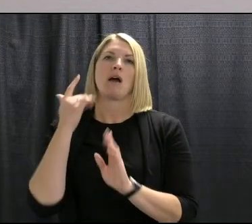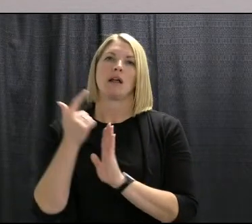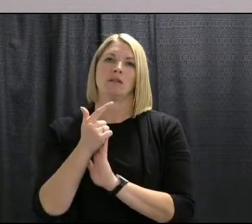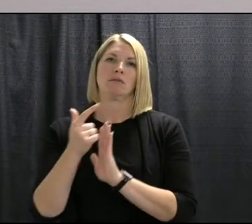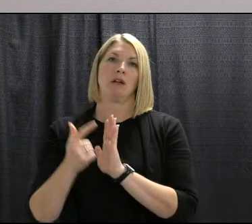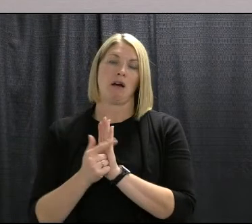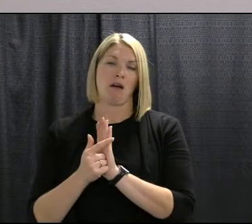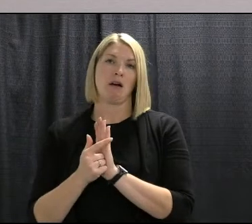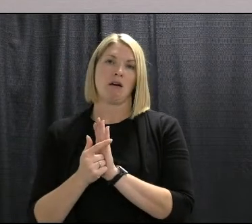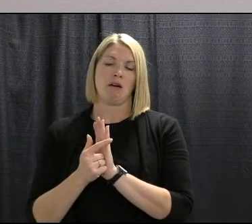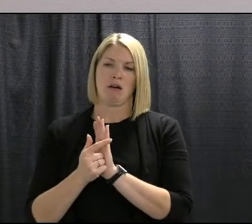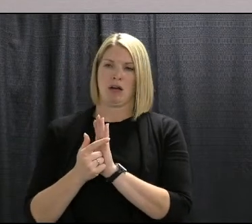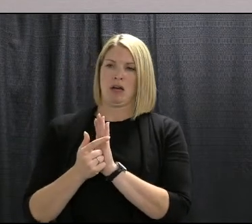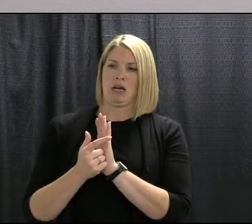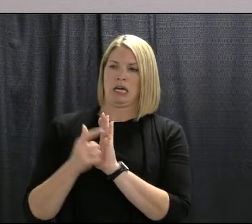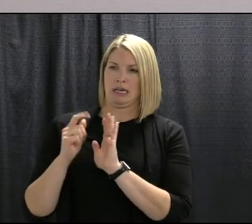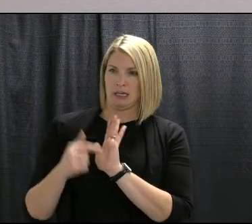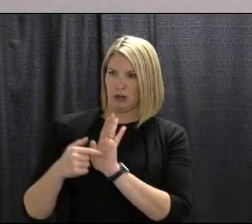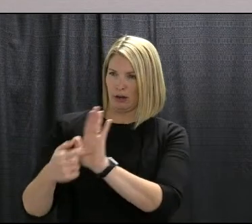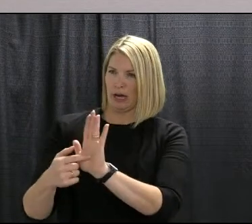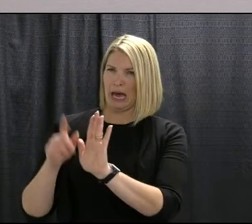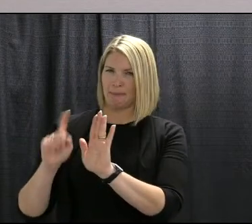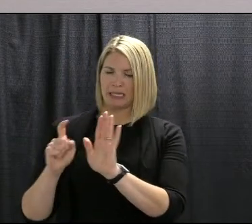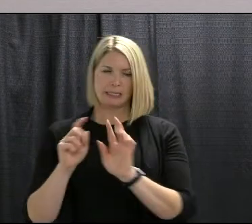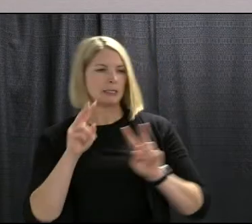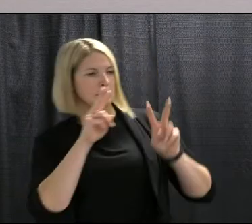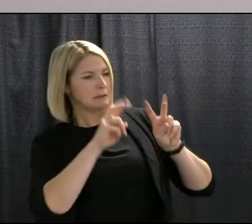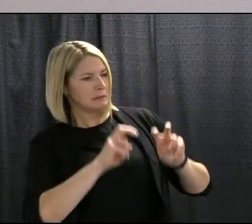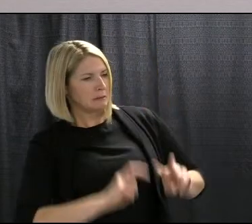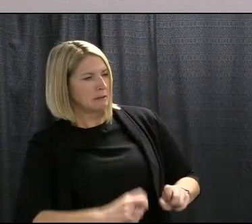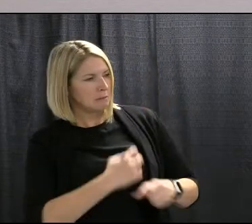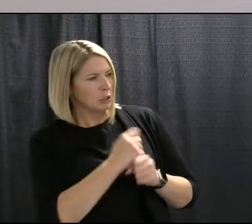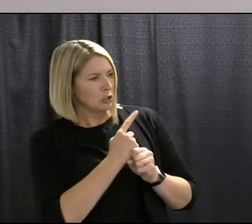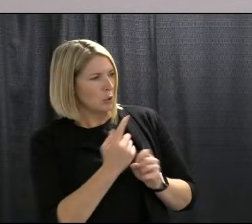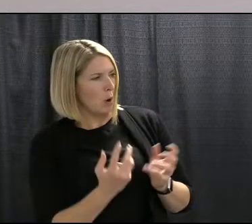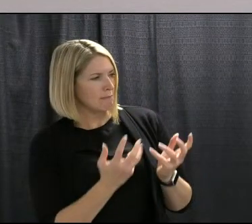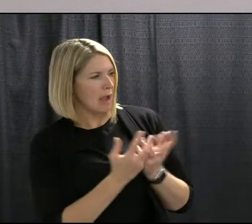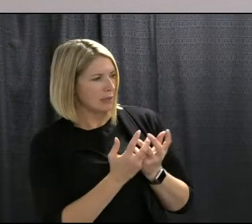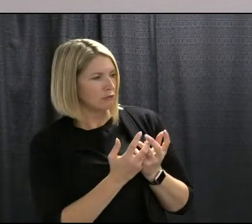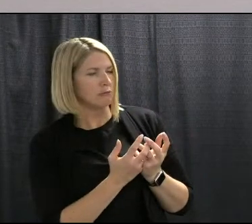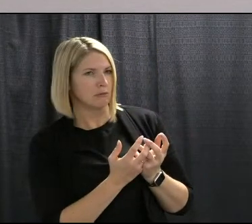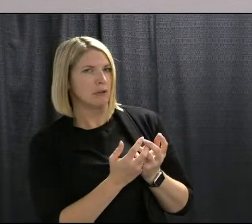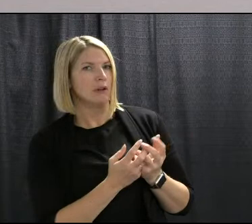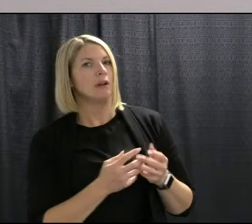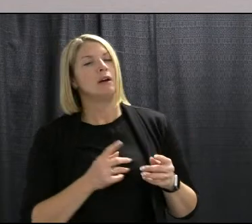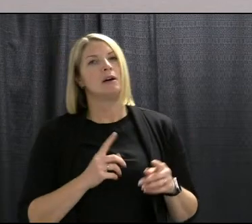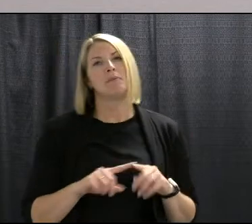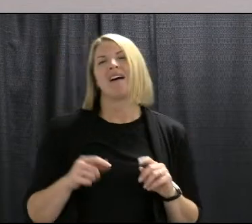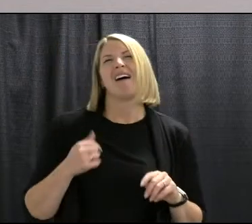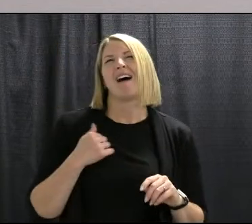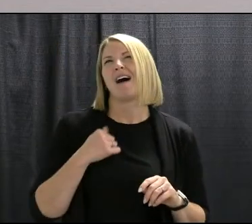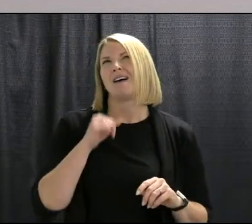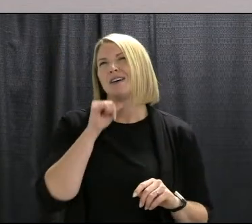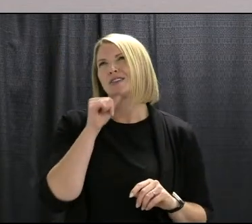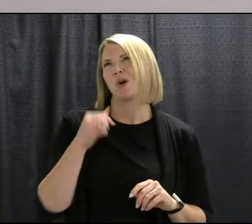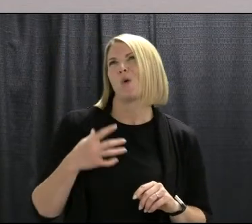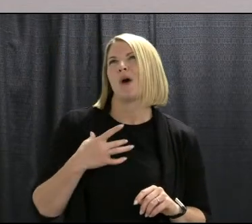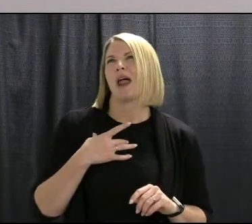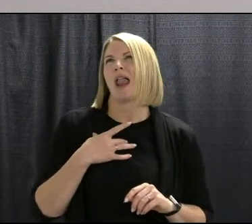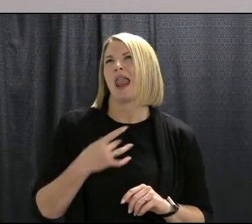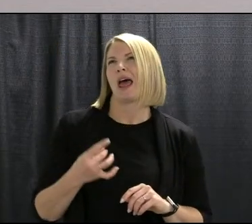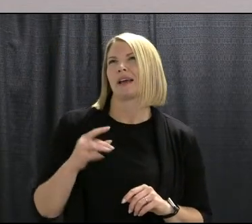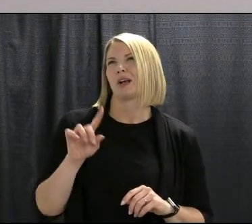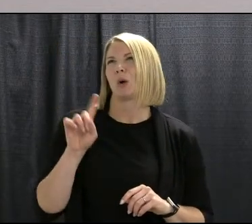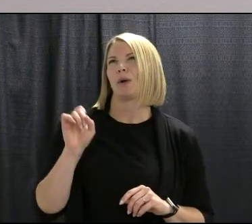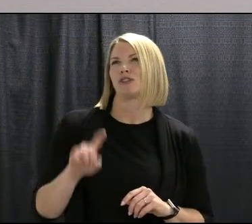to fit for them, I think that's an important piece that they're happy with. But I always dislike when people are asked a question about how